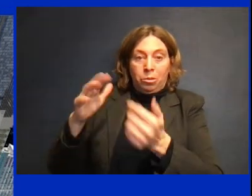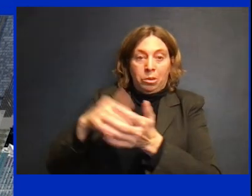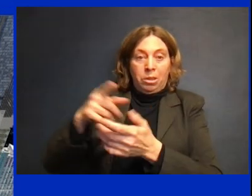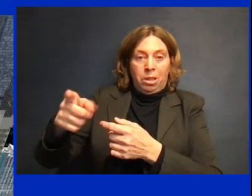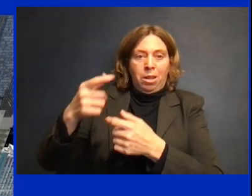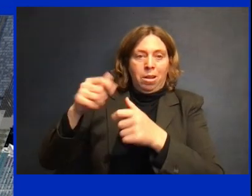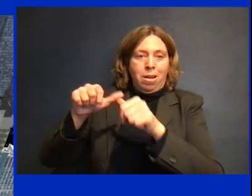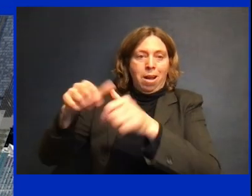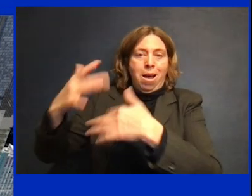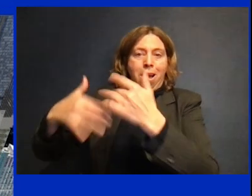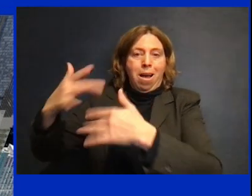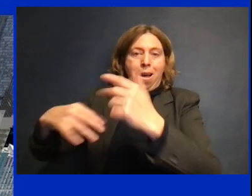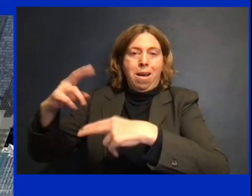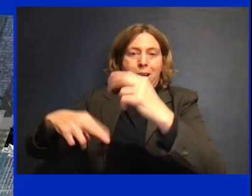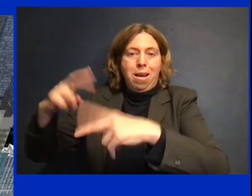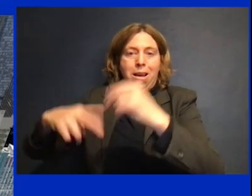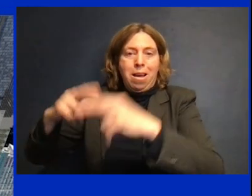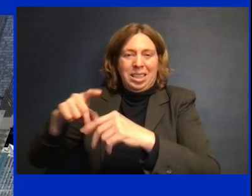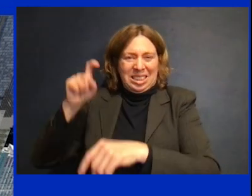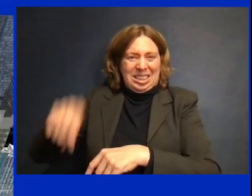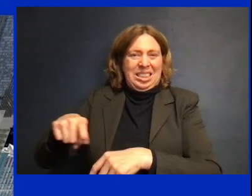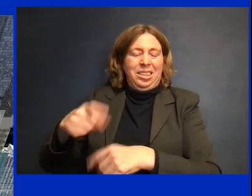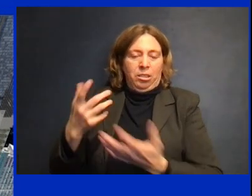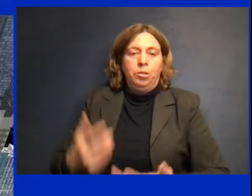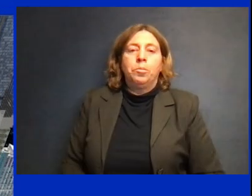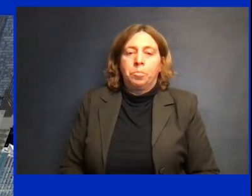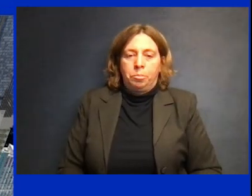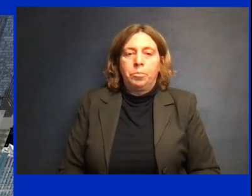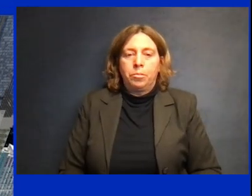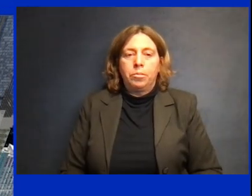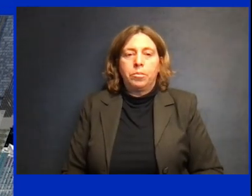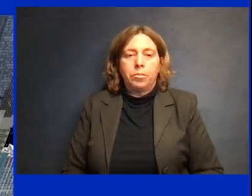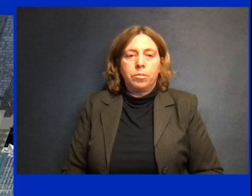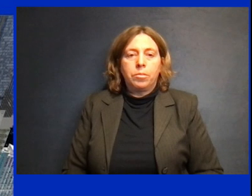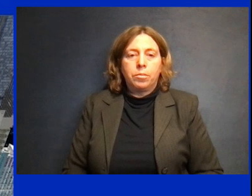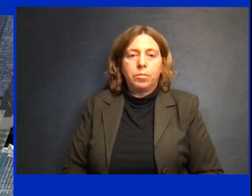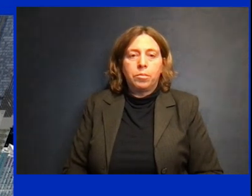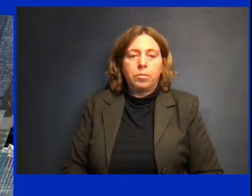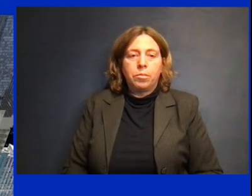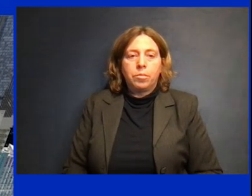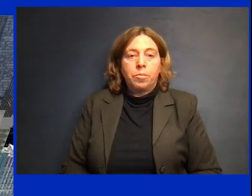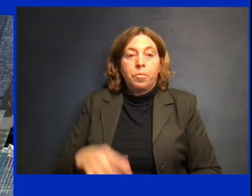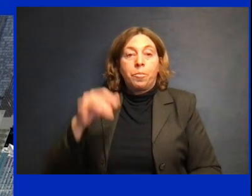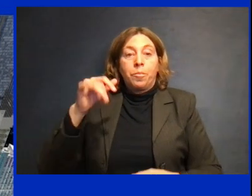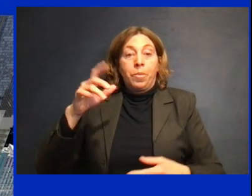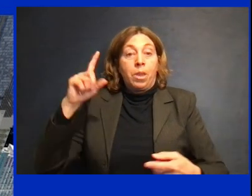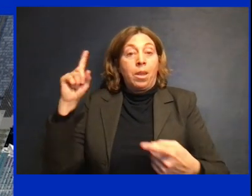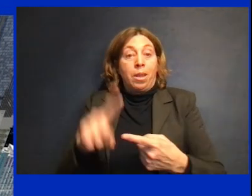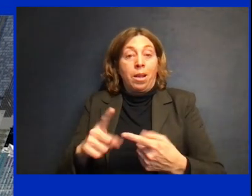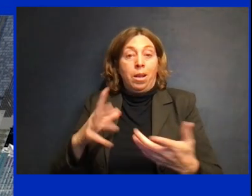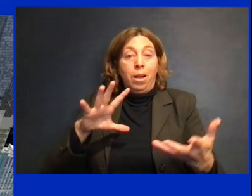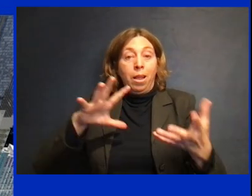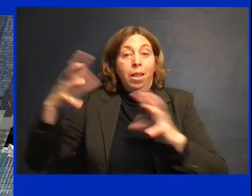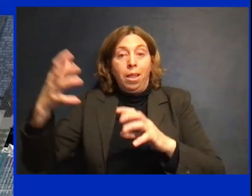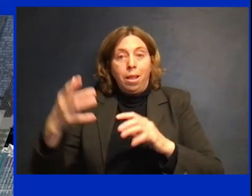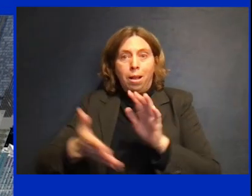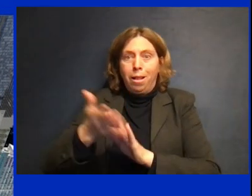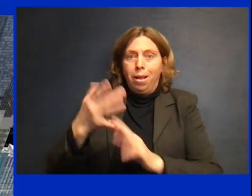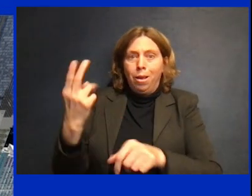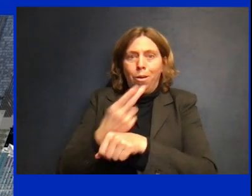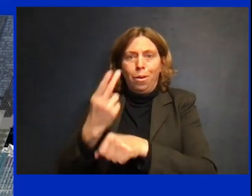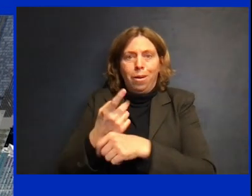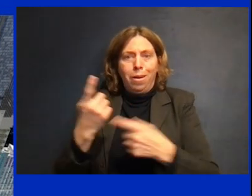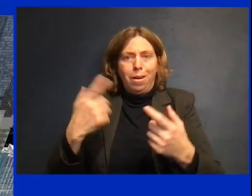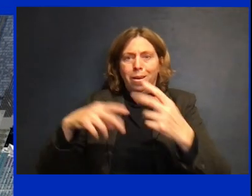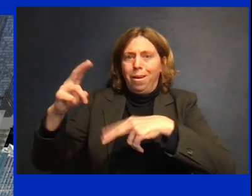transportation services during the onset of construction for the main terminal, thus minimizing disruptions and maintaining